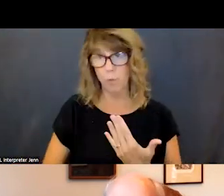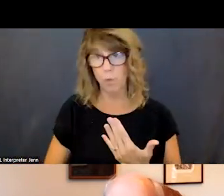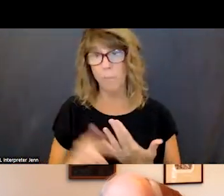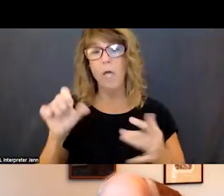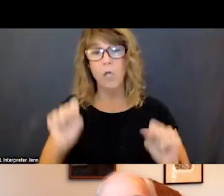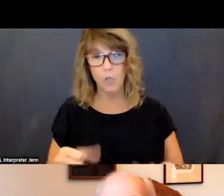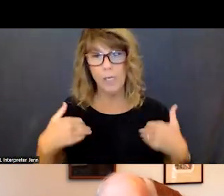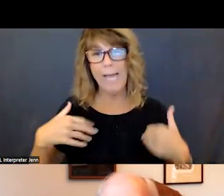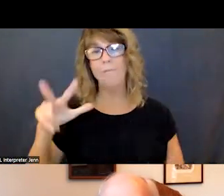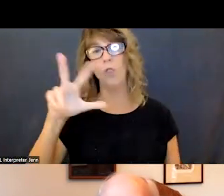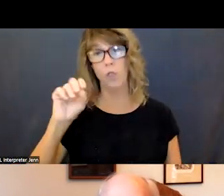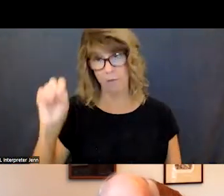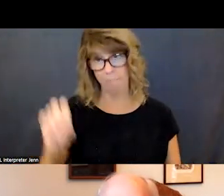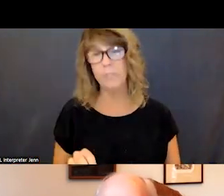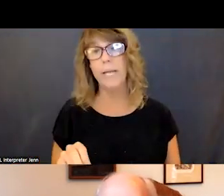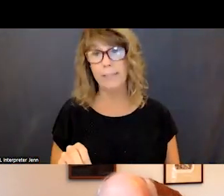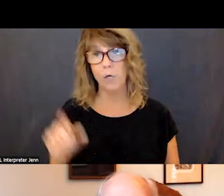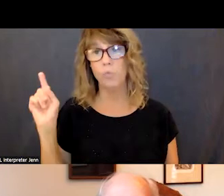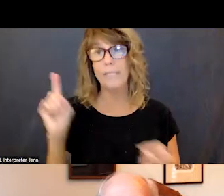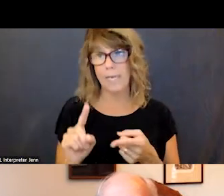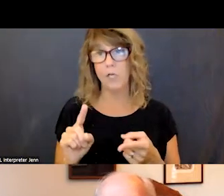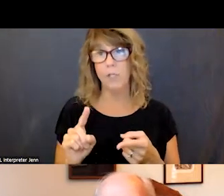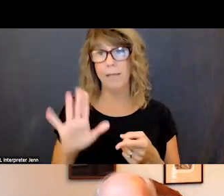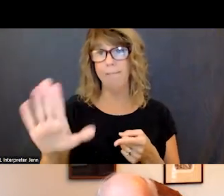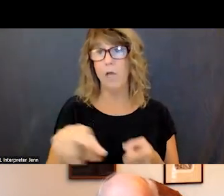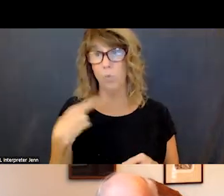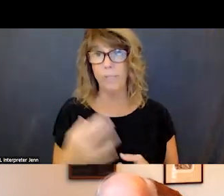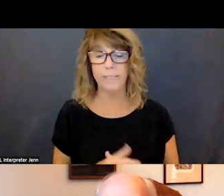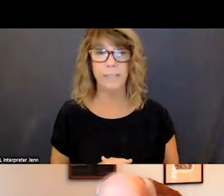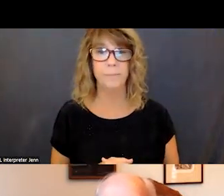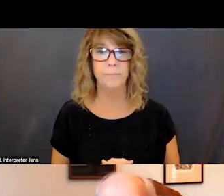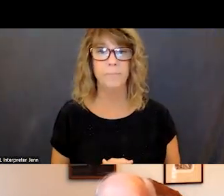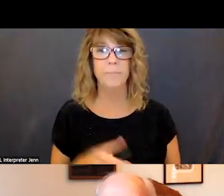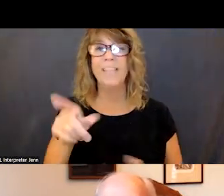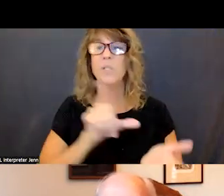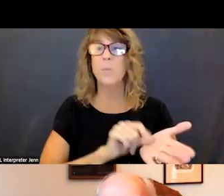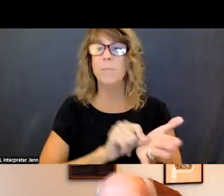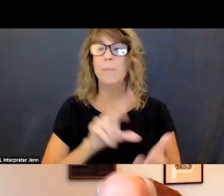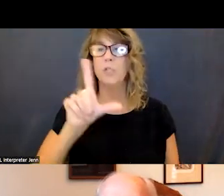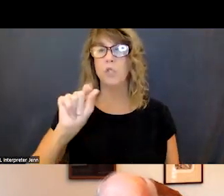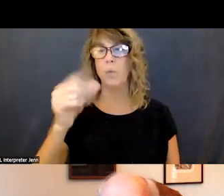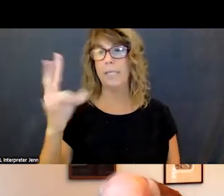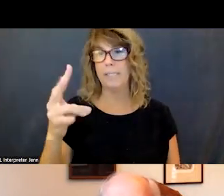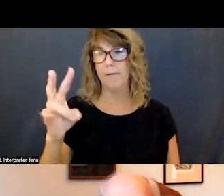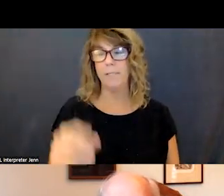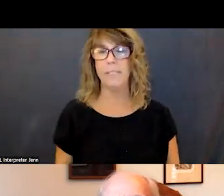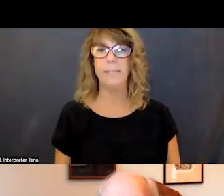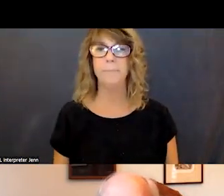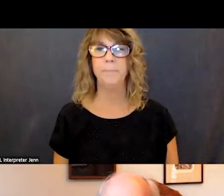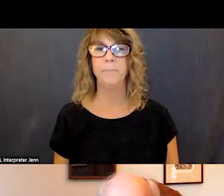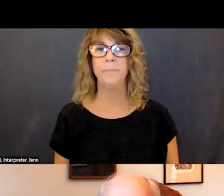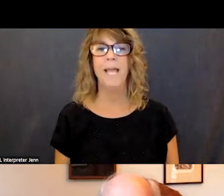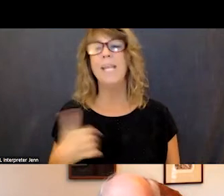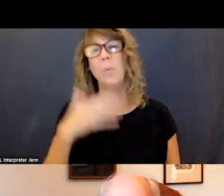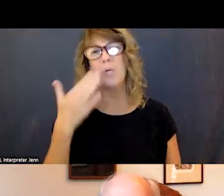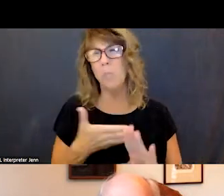a 30% reduction in their risk. This was published in 2017. Now, we knew even before